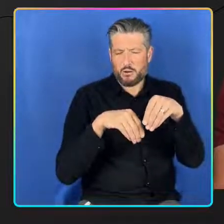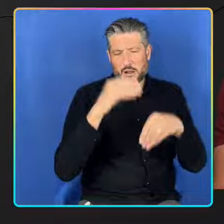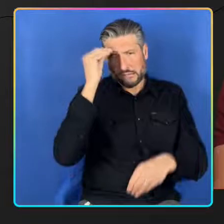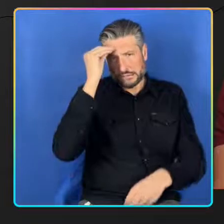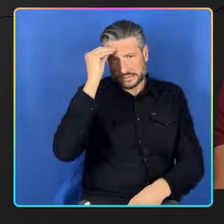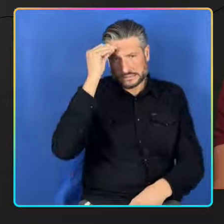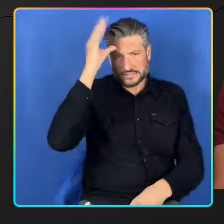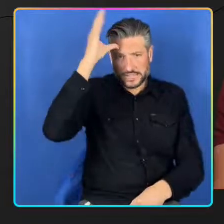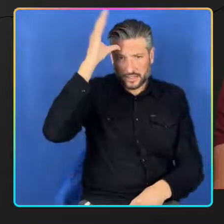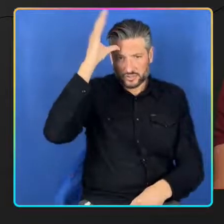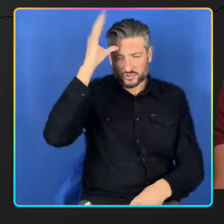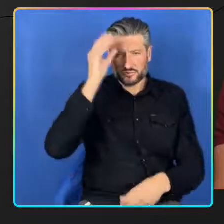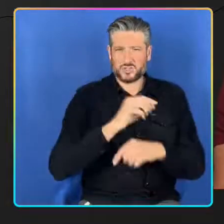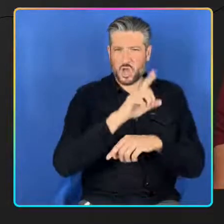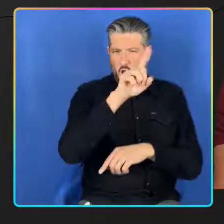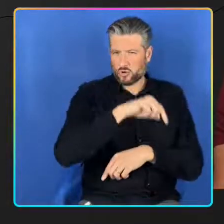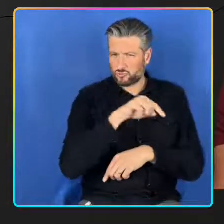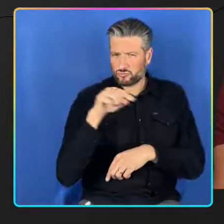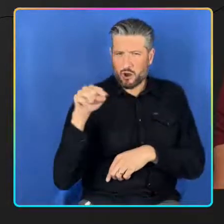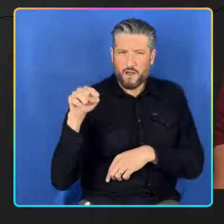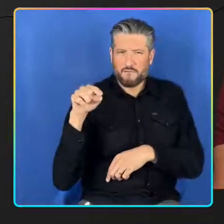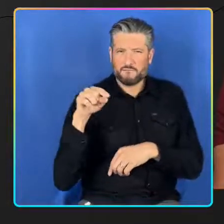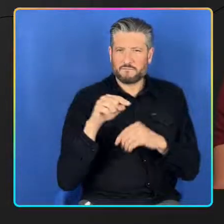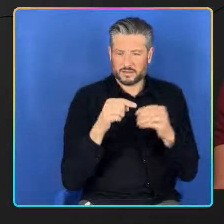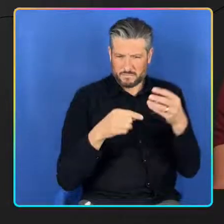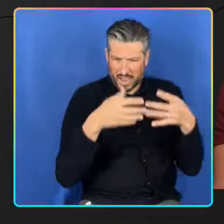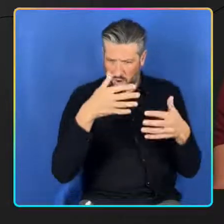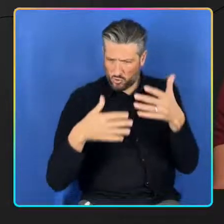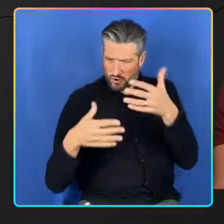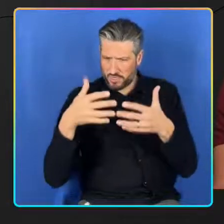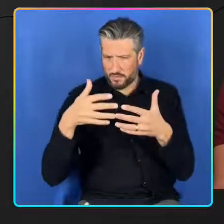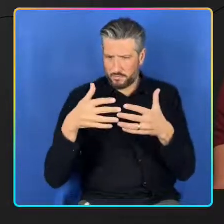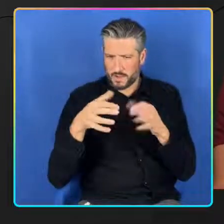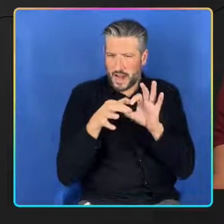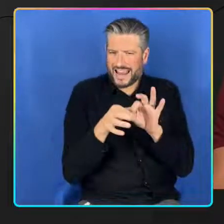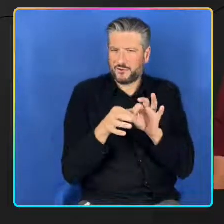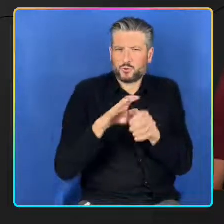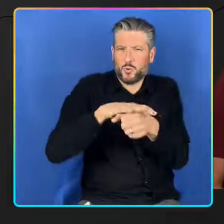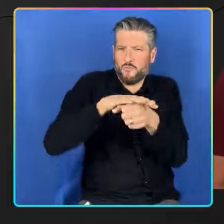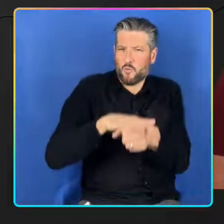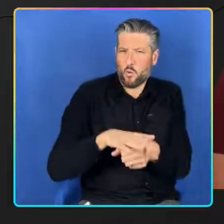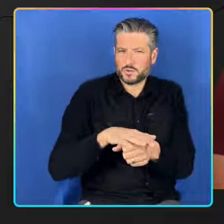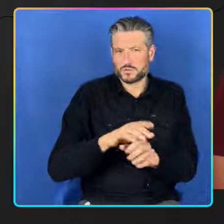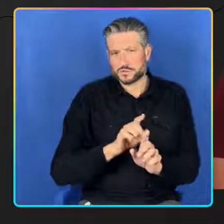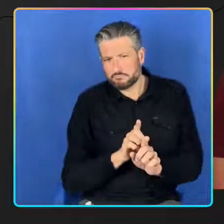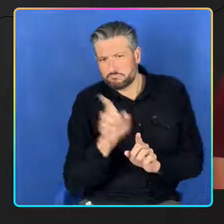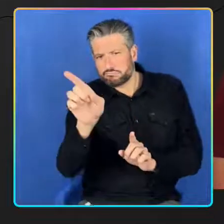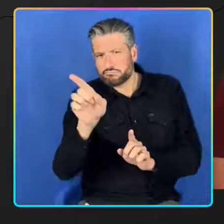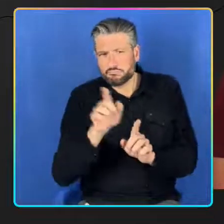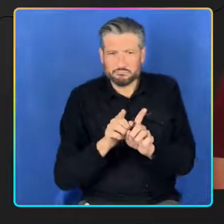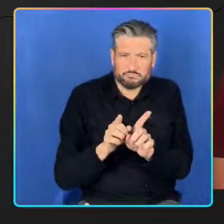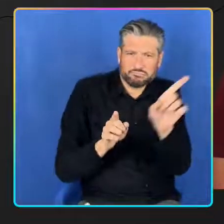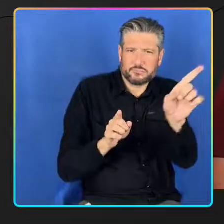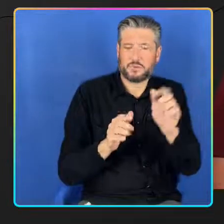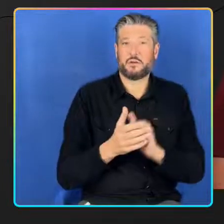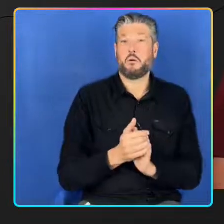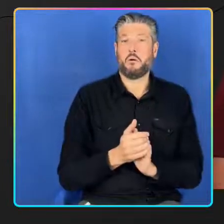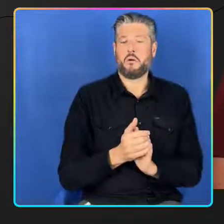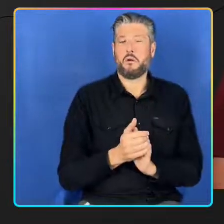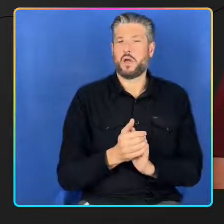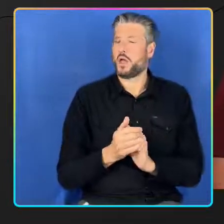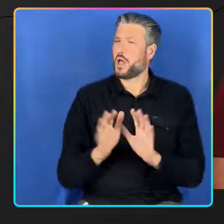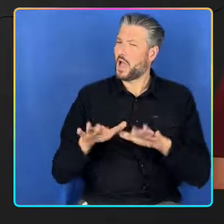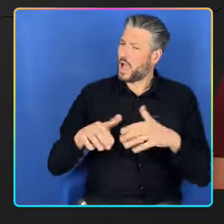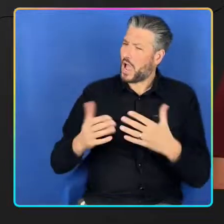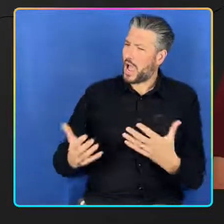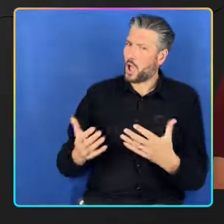algorithm. Can you give us like how is that used now type